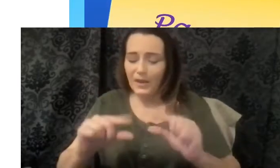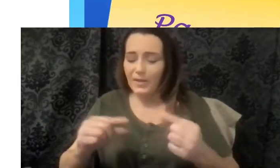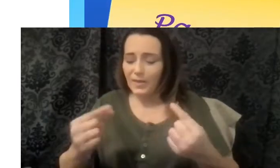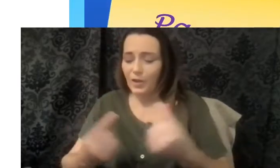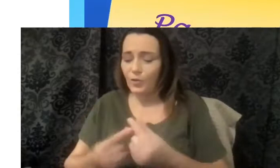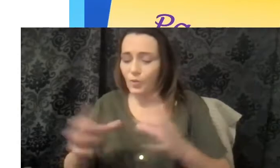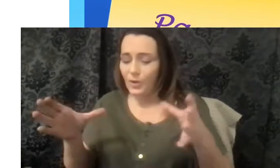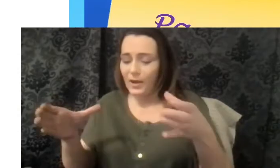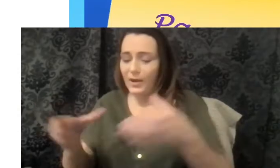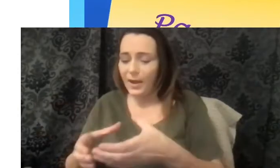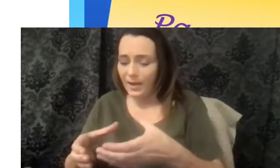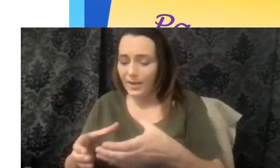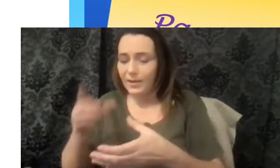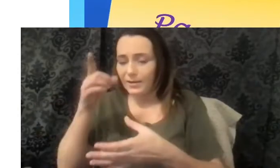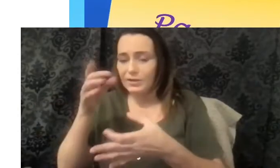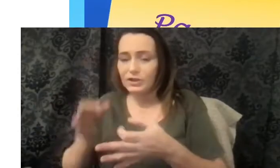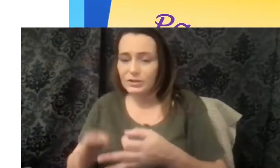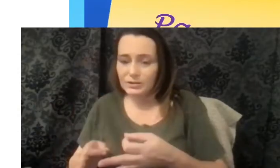conference.